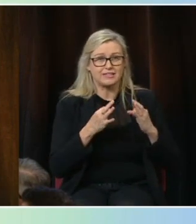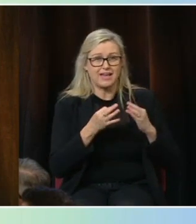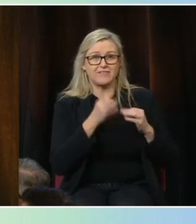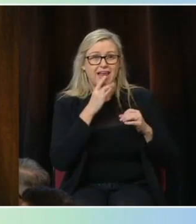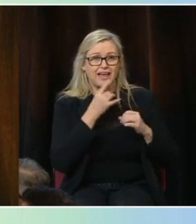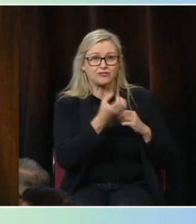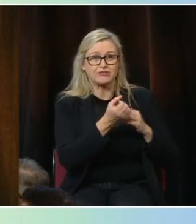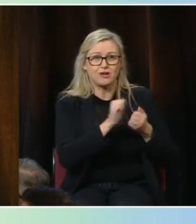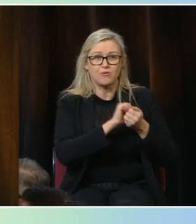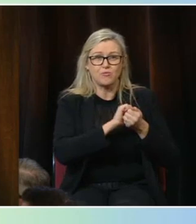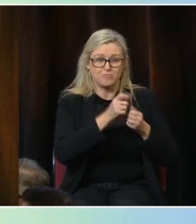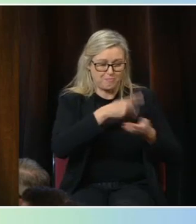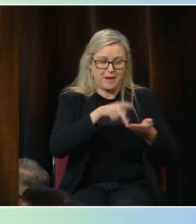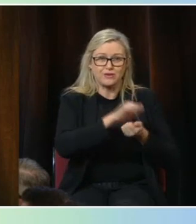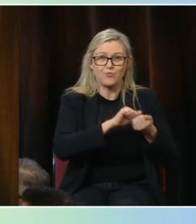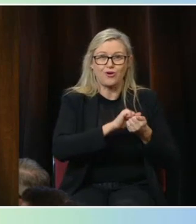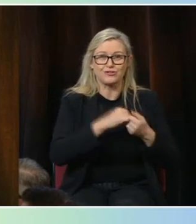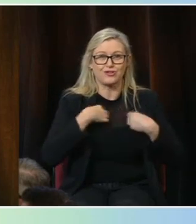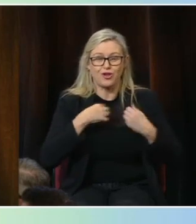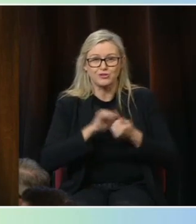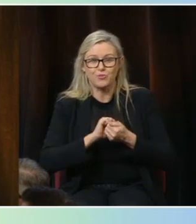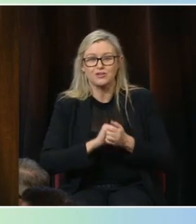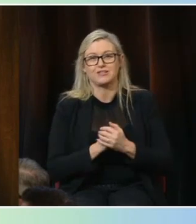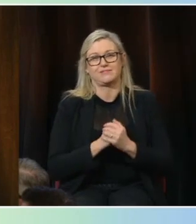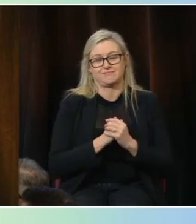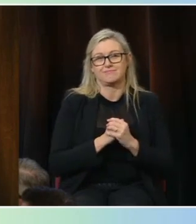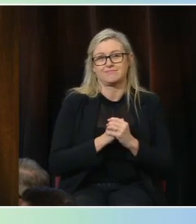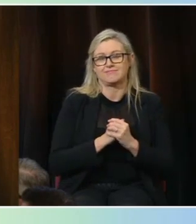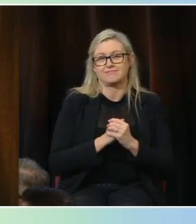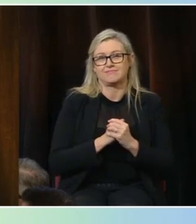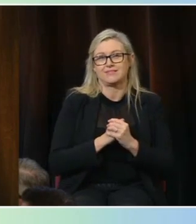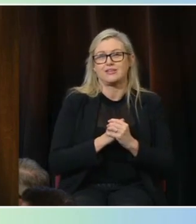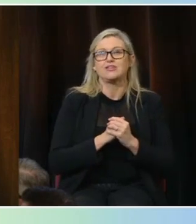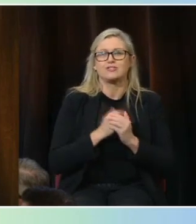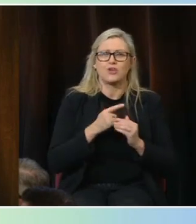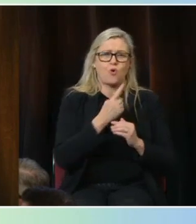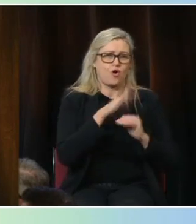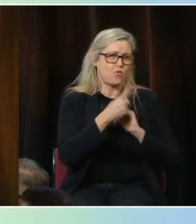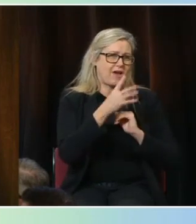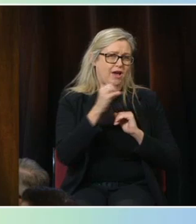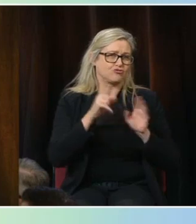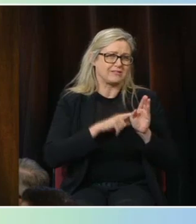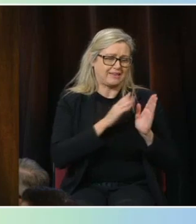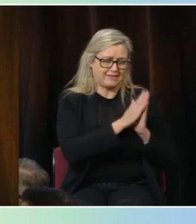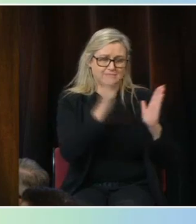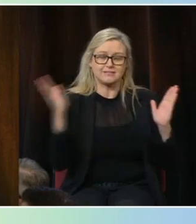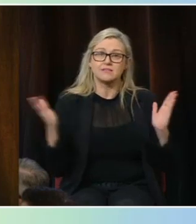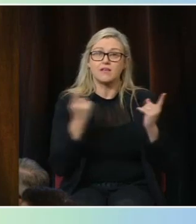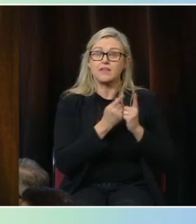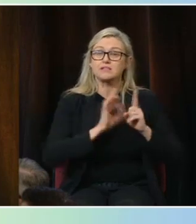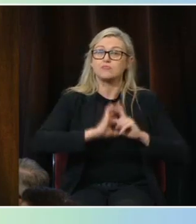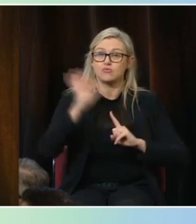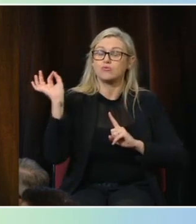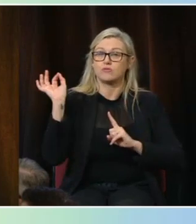on productivity growth and wages growth over time go hand in hand but while productivity